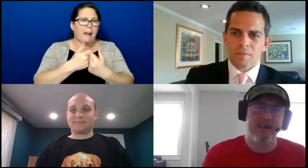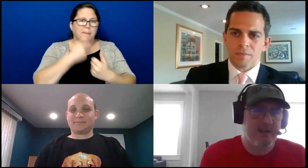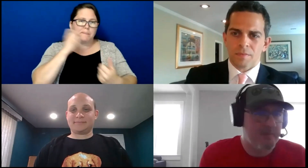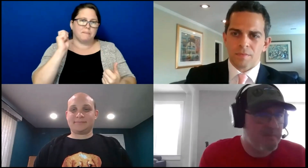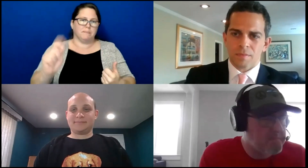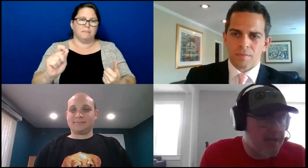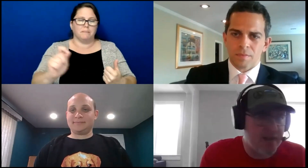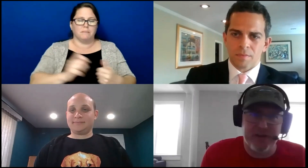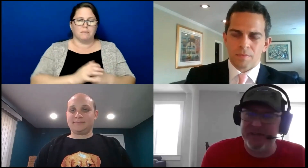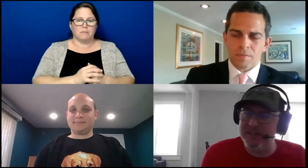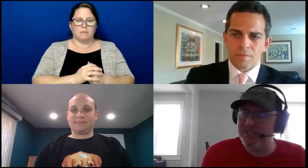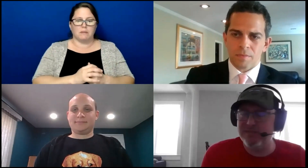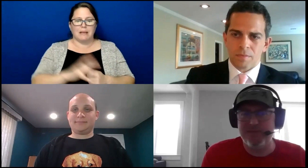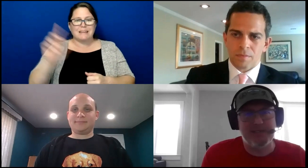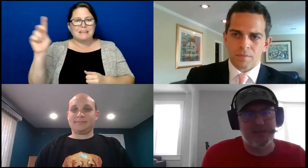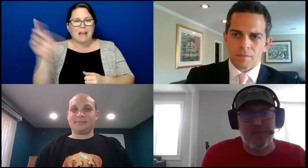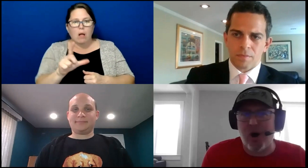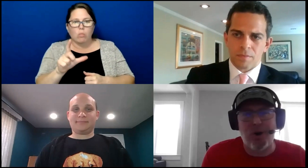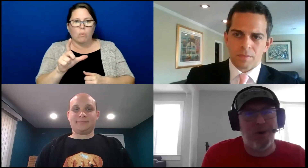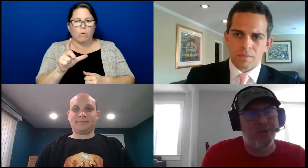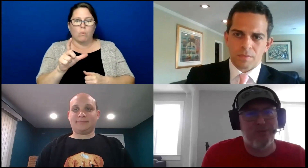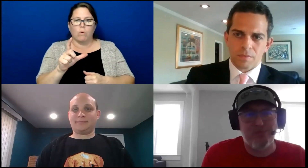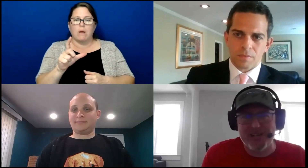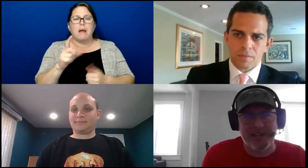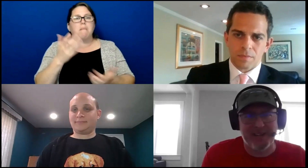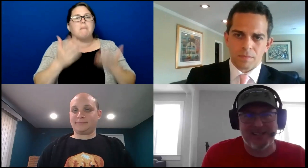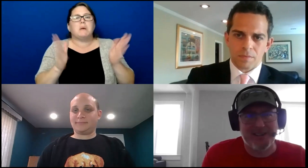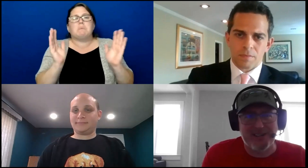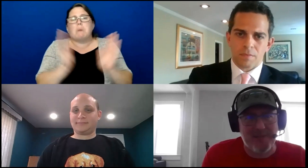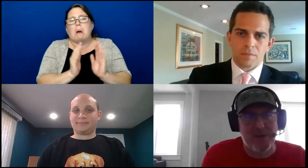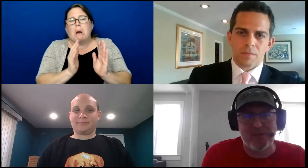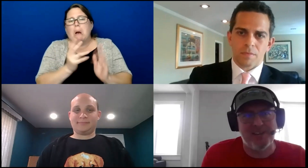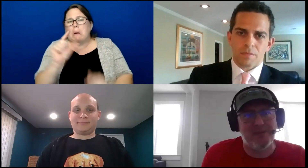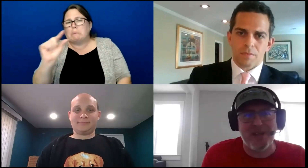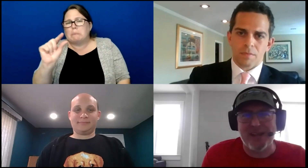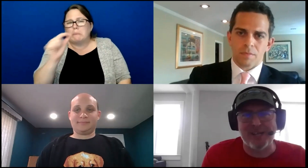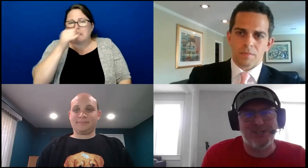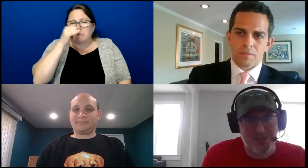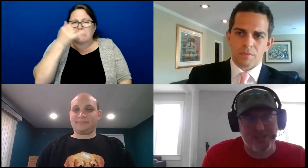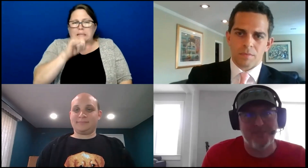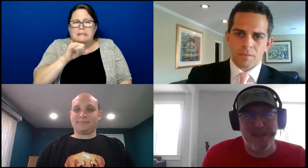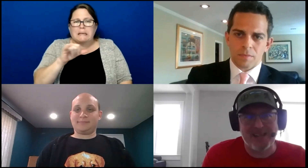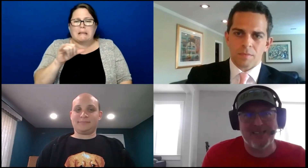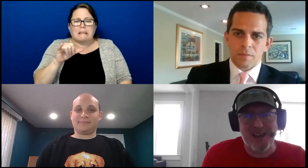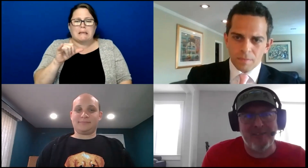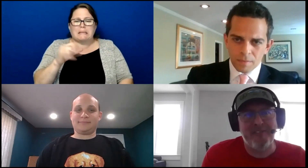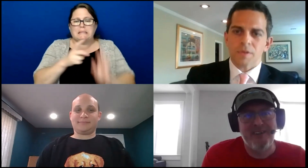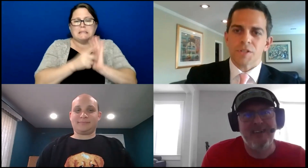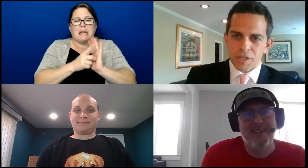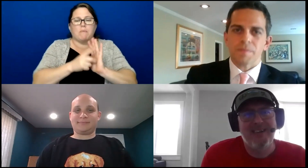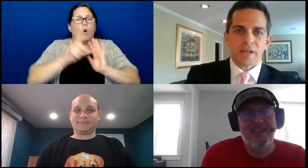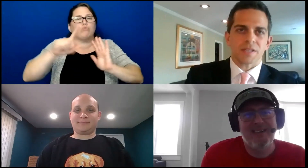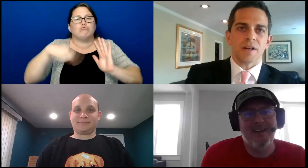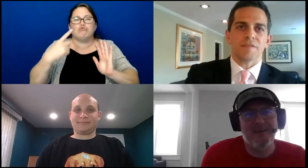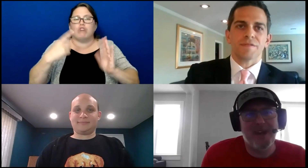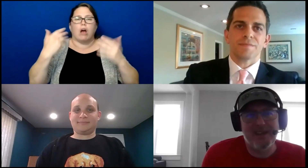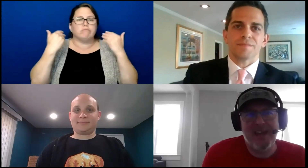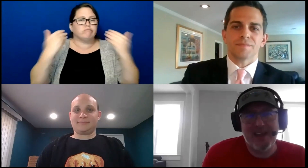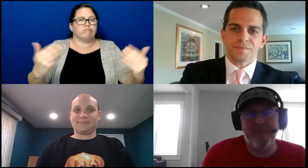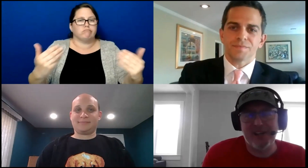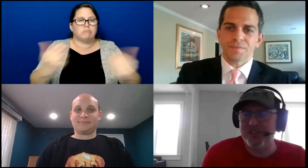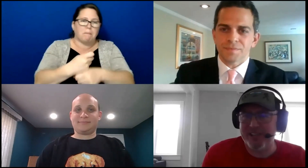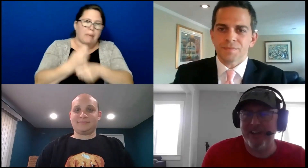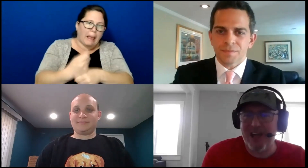stuff, even if it's small, ridiculous little demos that you're making. Just make stuff.